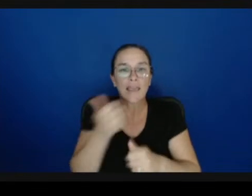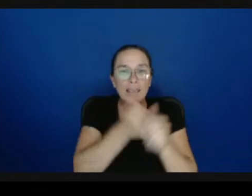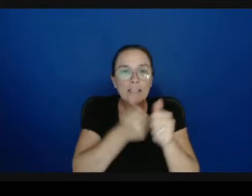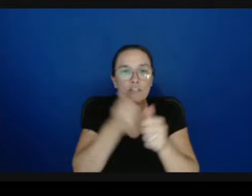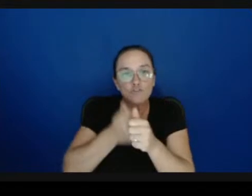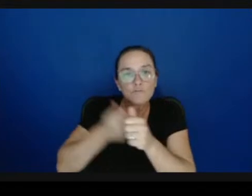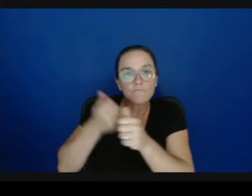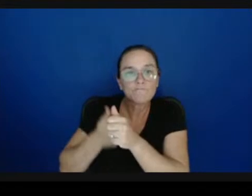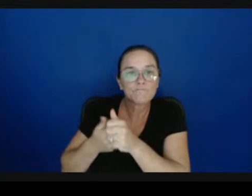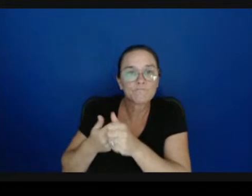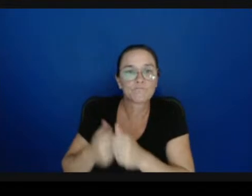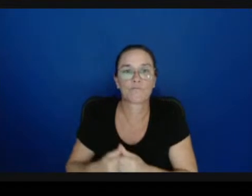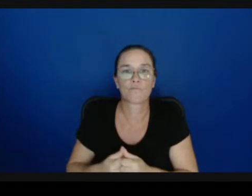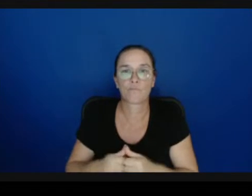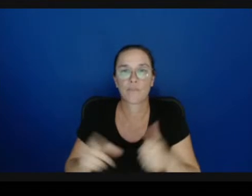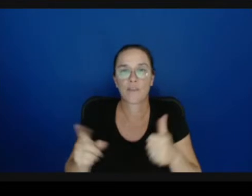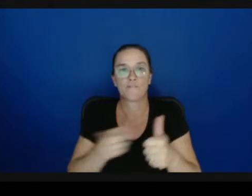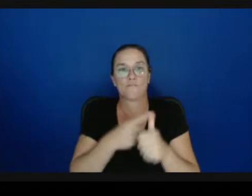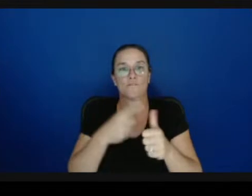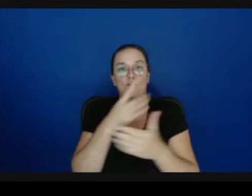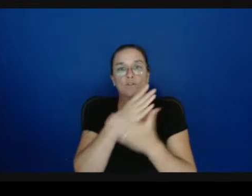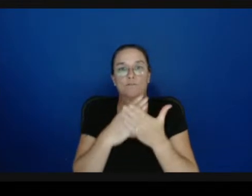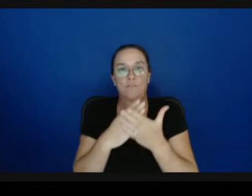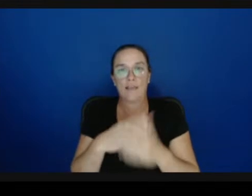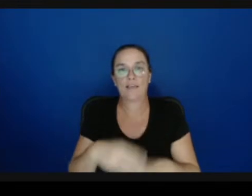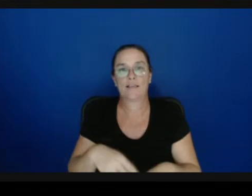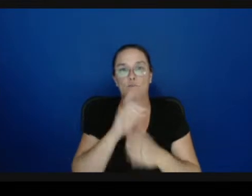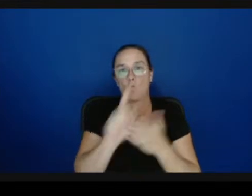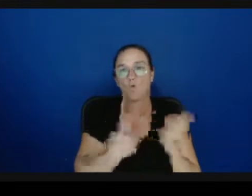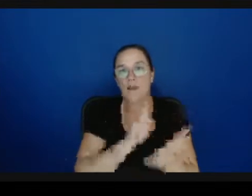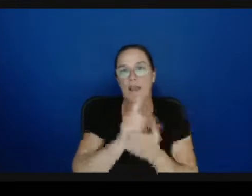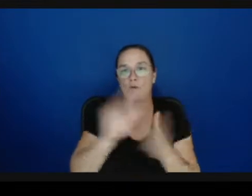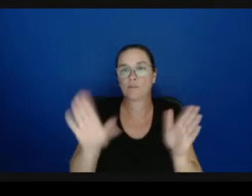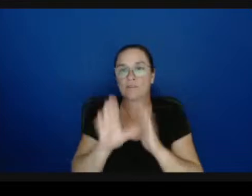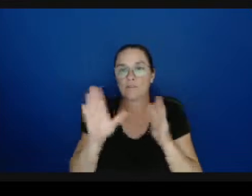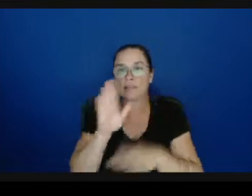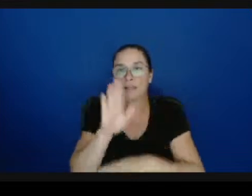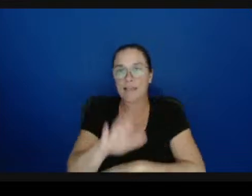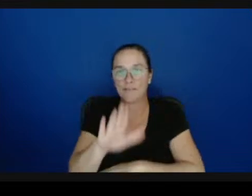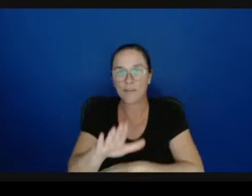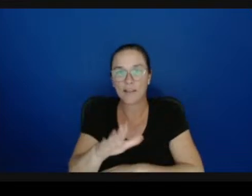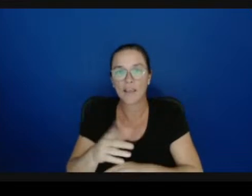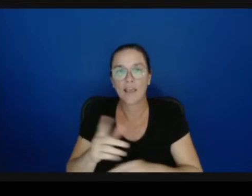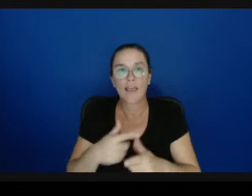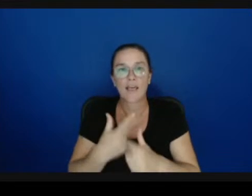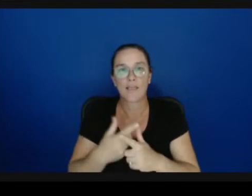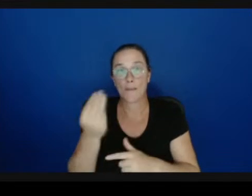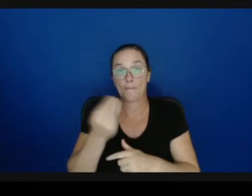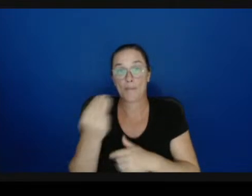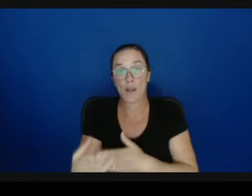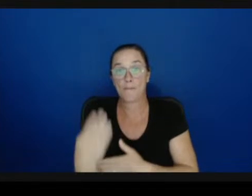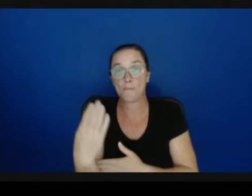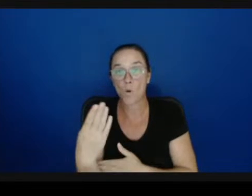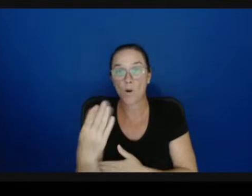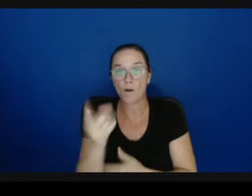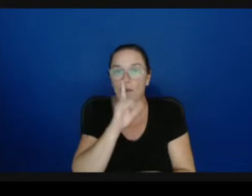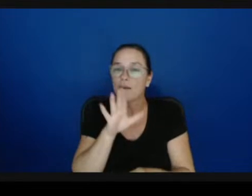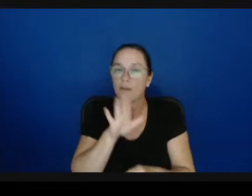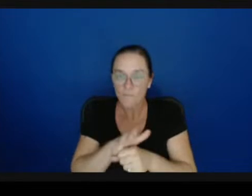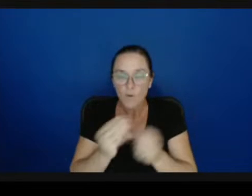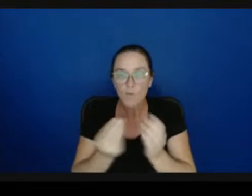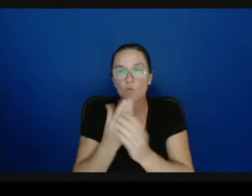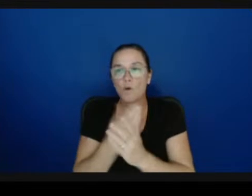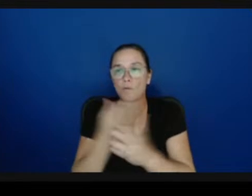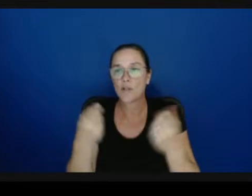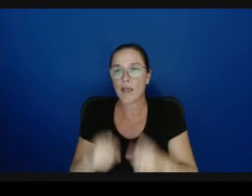before. First phase for 1 hour on the Sunday evening, and then Monday morning confirming the eruption had occurred, less than